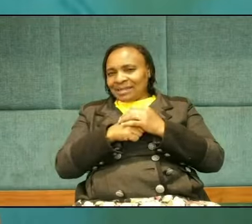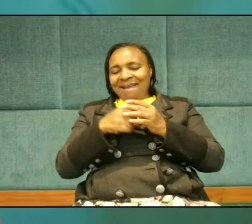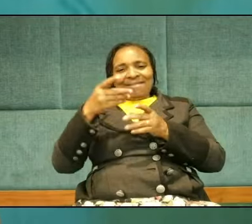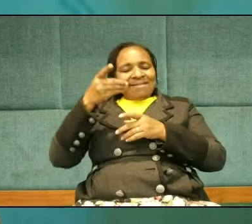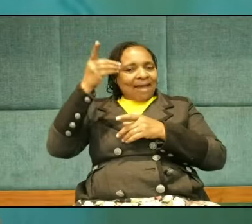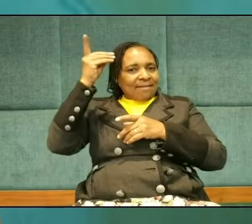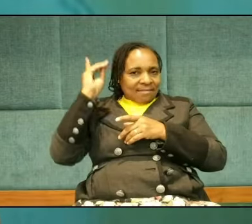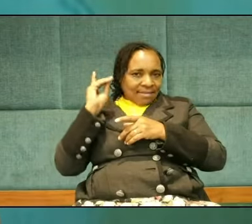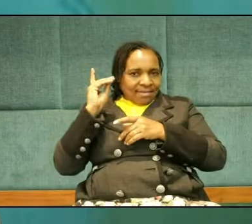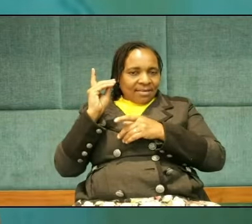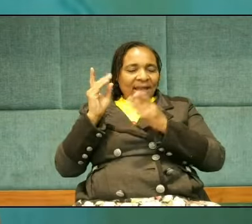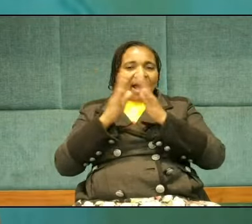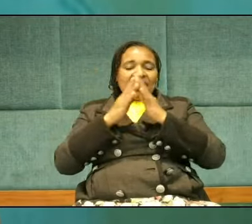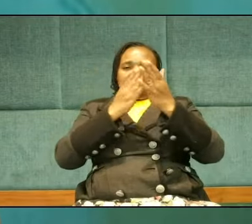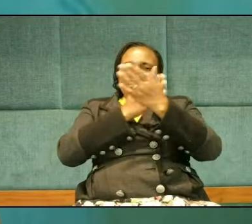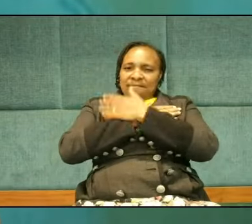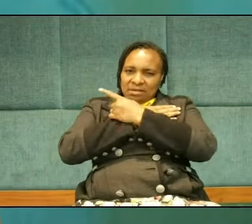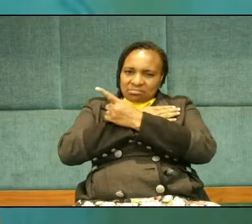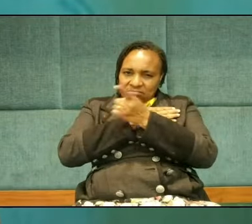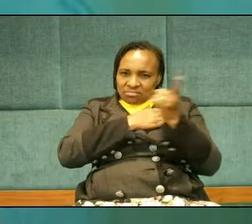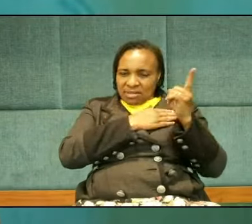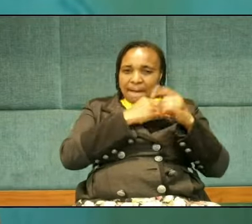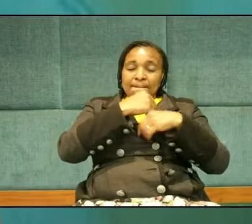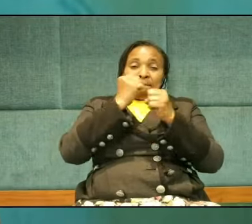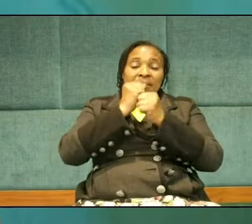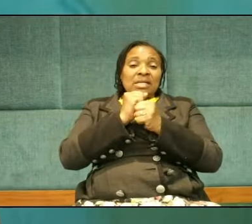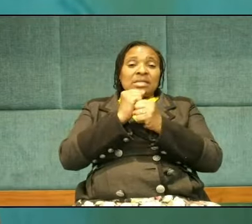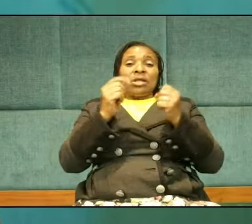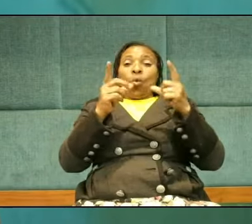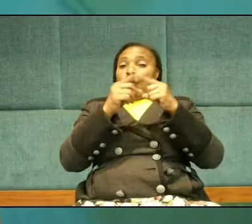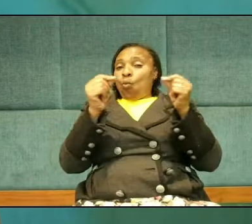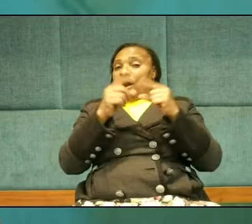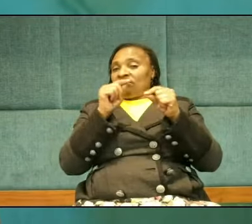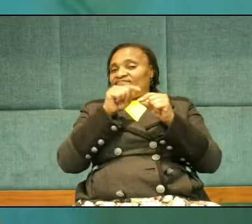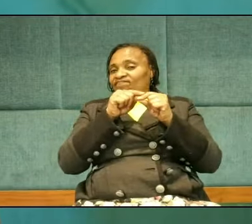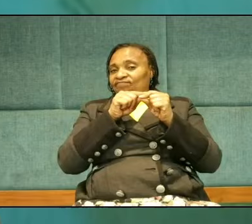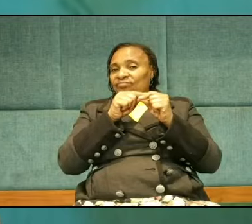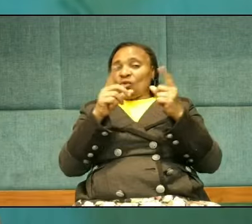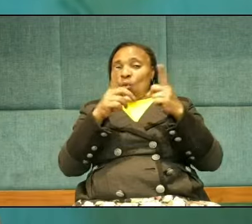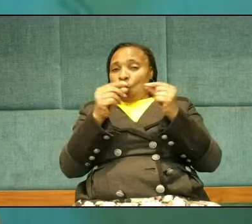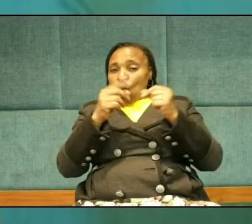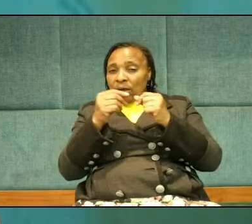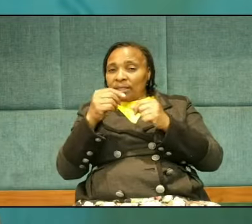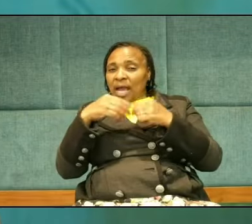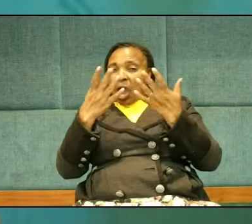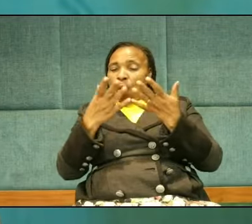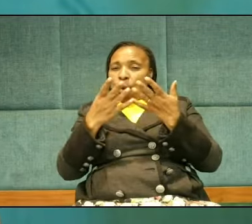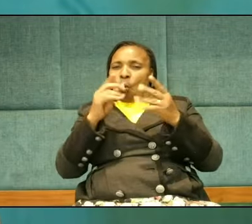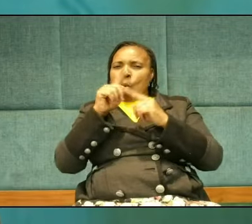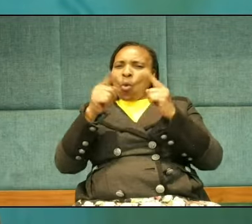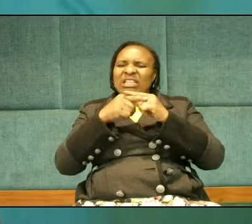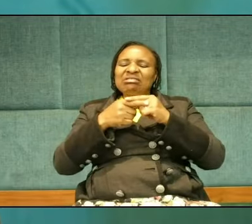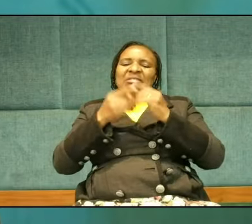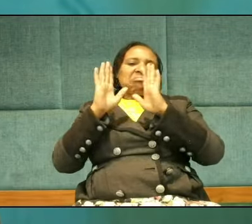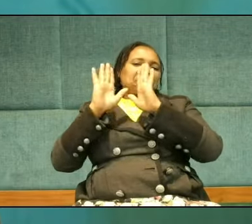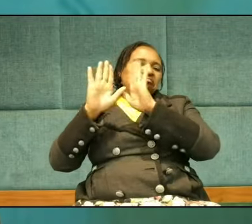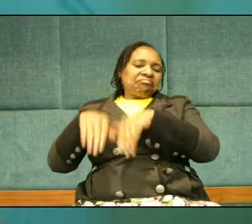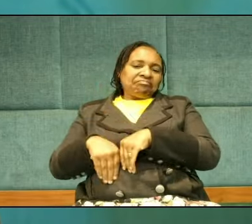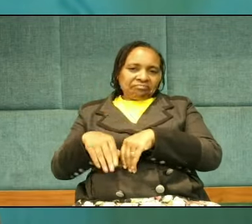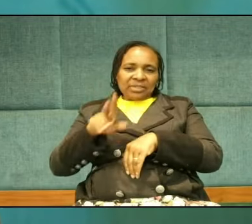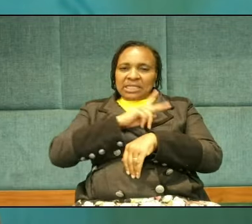Daniel and his friends made a statement. They made a statement why they defied the king.